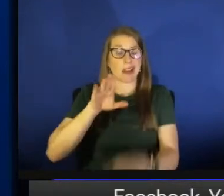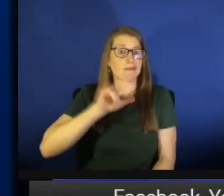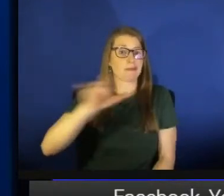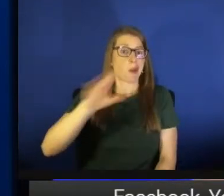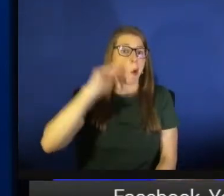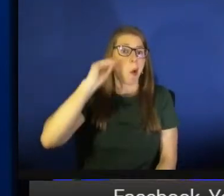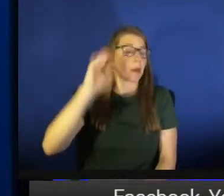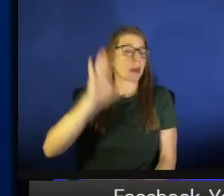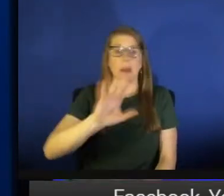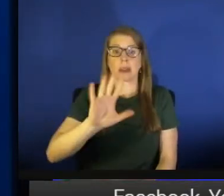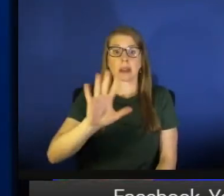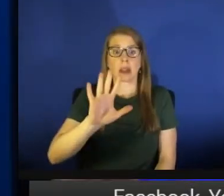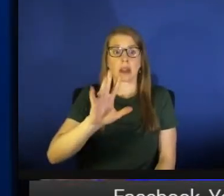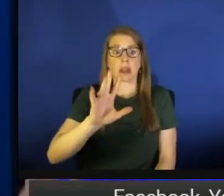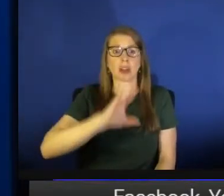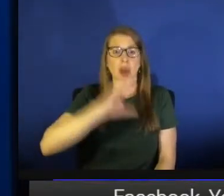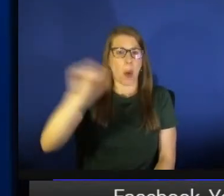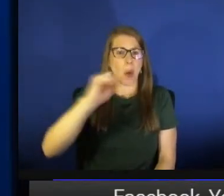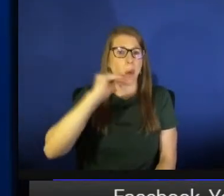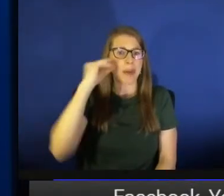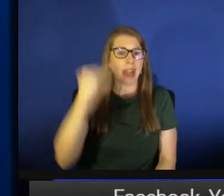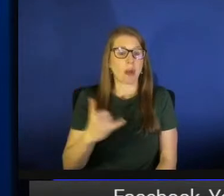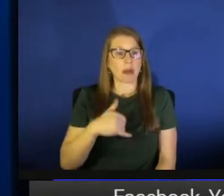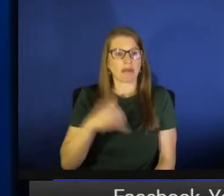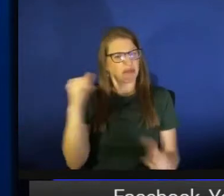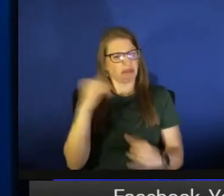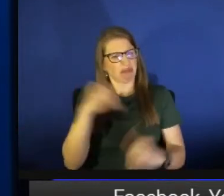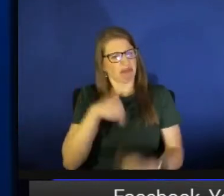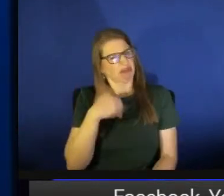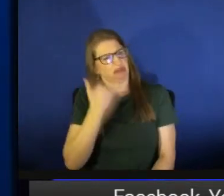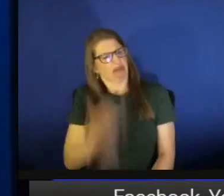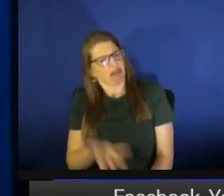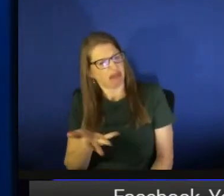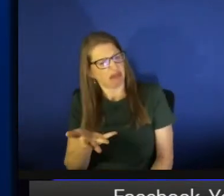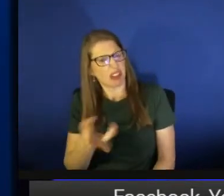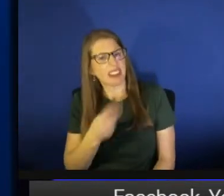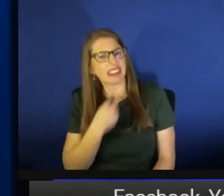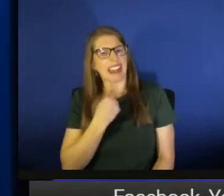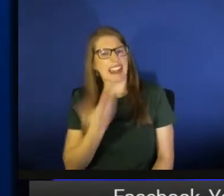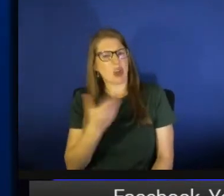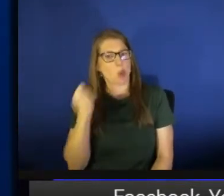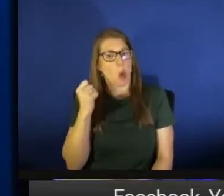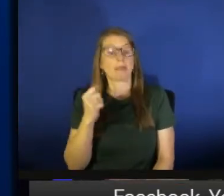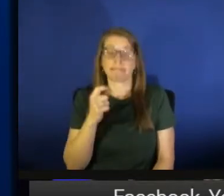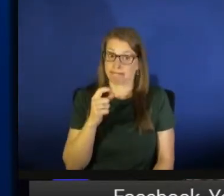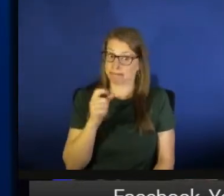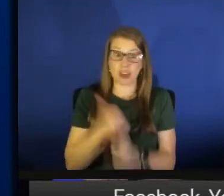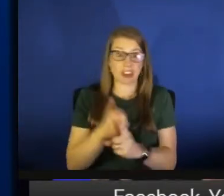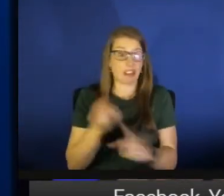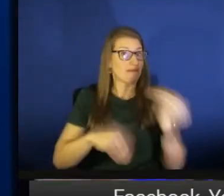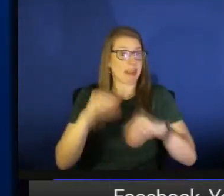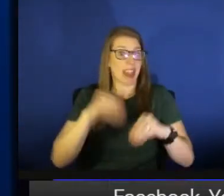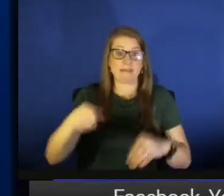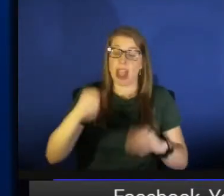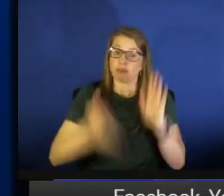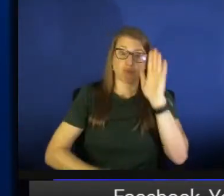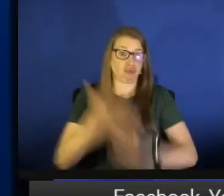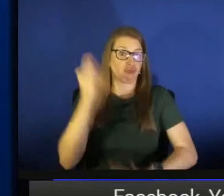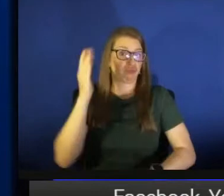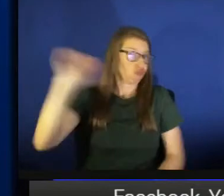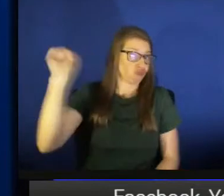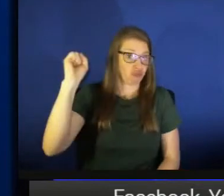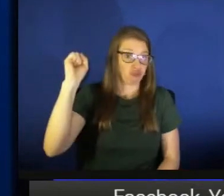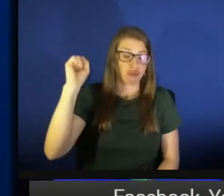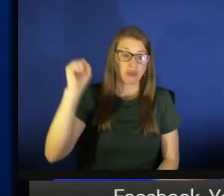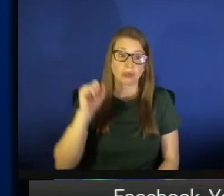stuck there." And I thought, what? That's ridiculous. I go call them. I mean, you're not going to get stuck here. And sure enough, she packed her bags and left my house and headed to the airport. It